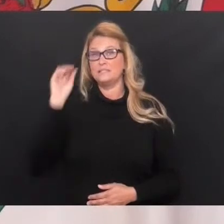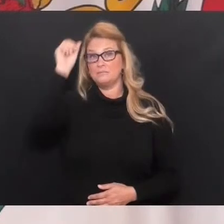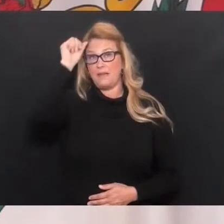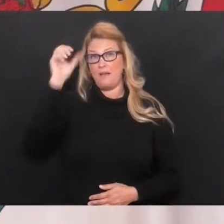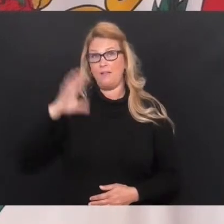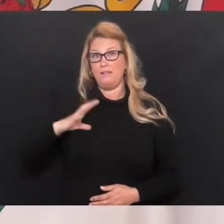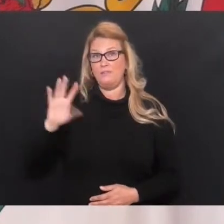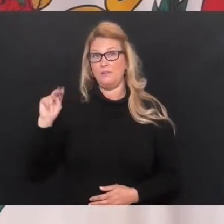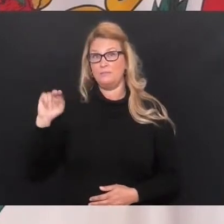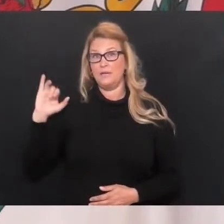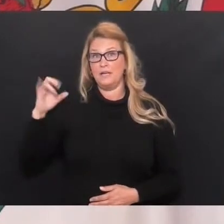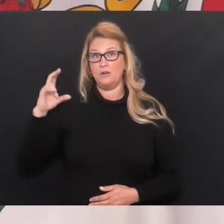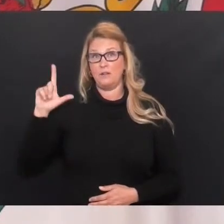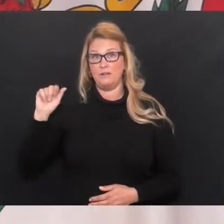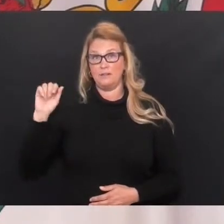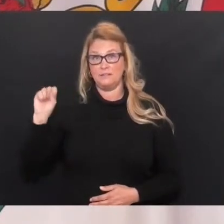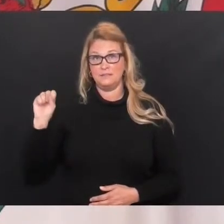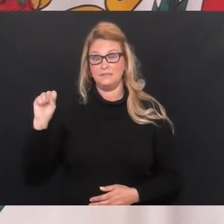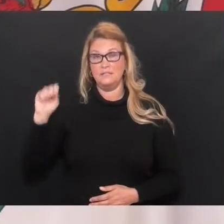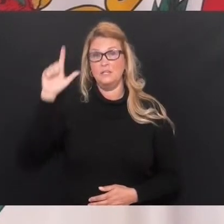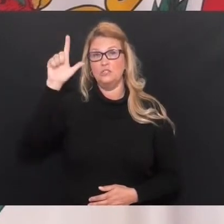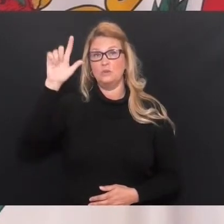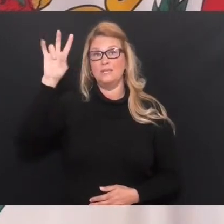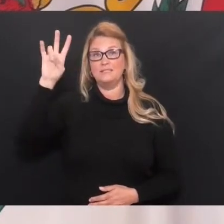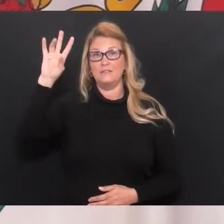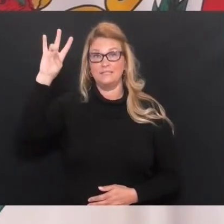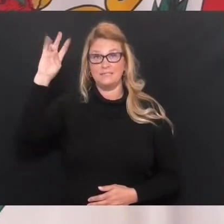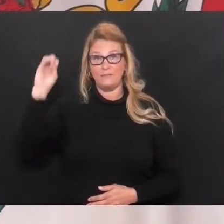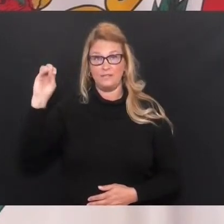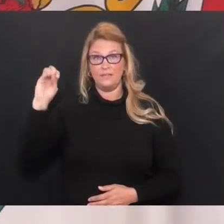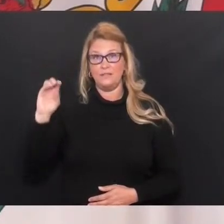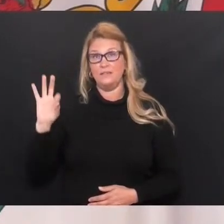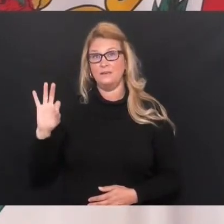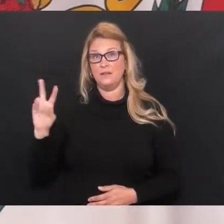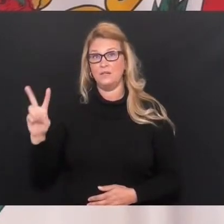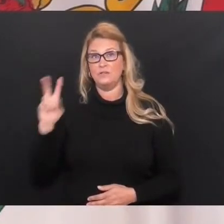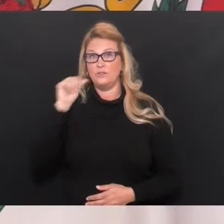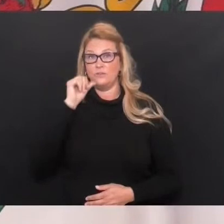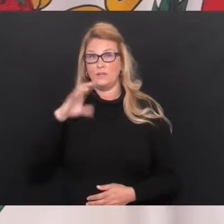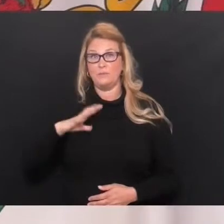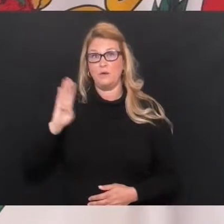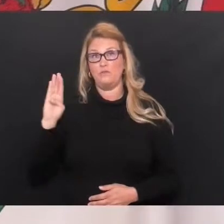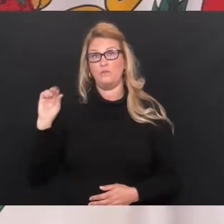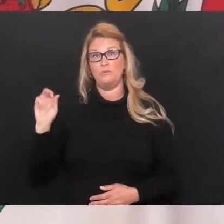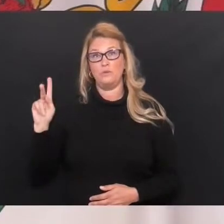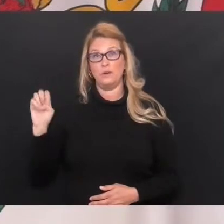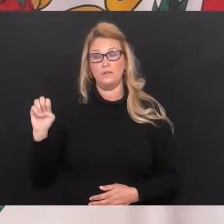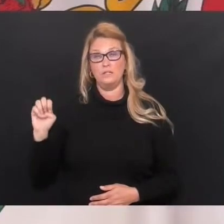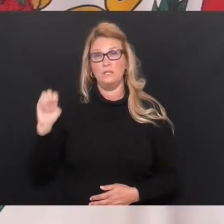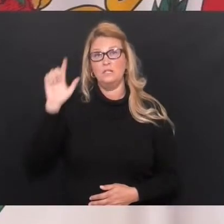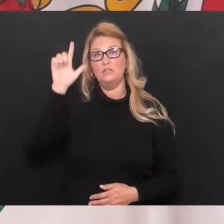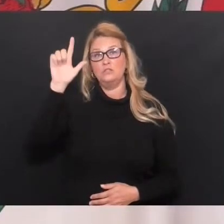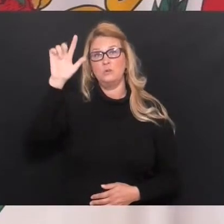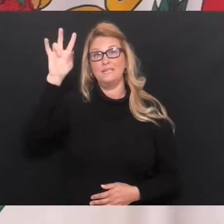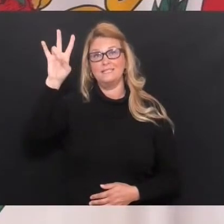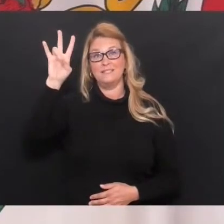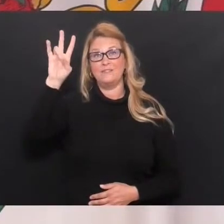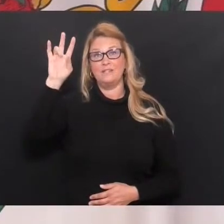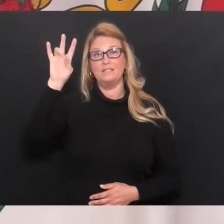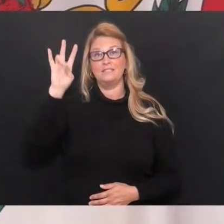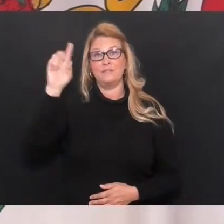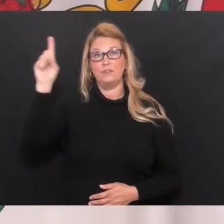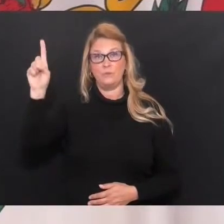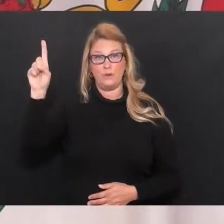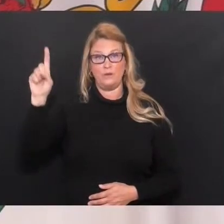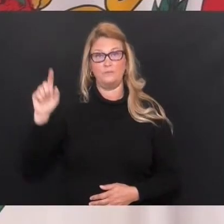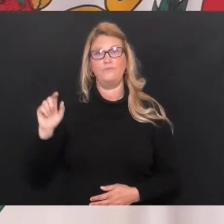Nicholas County. Our 2,770th death is a 92-year-old female from Brooke County. Our